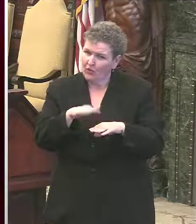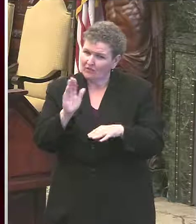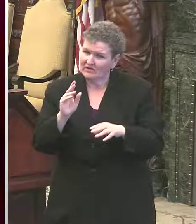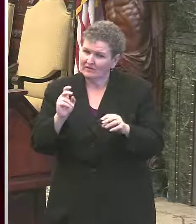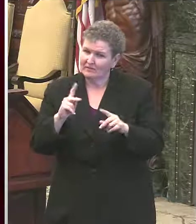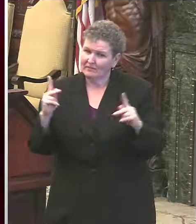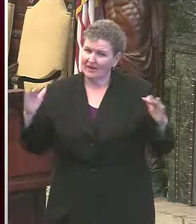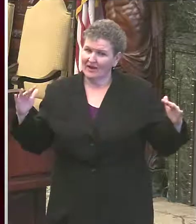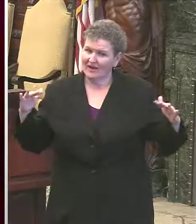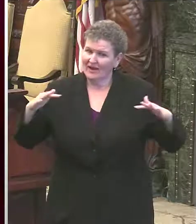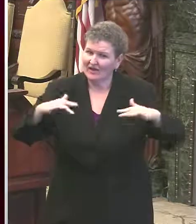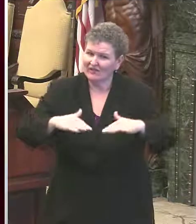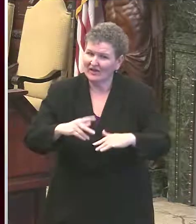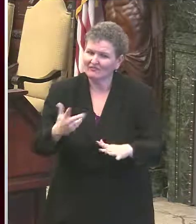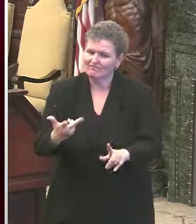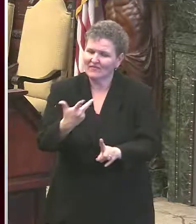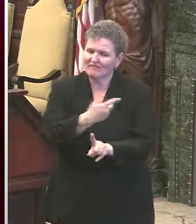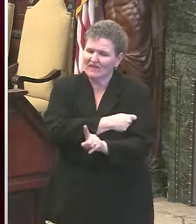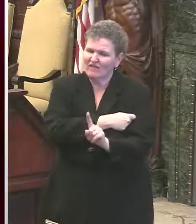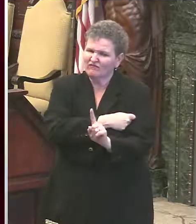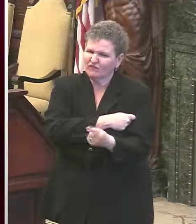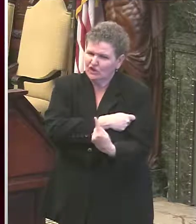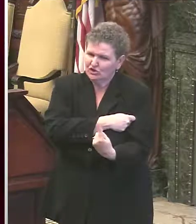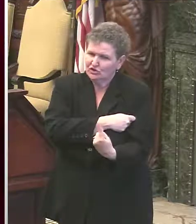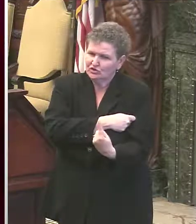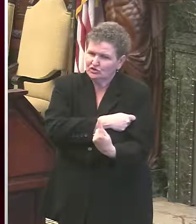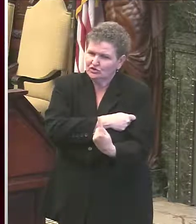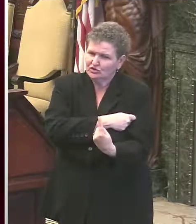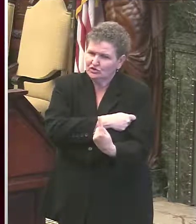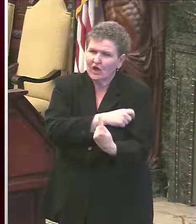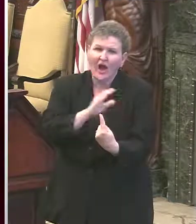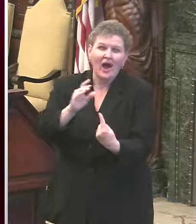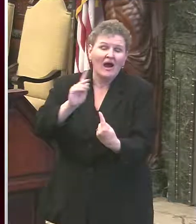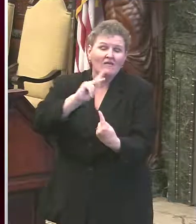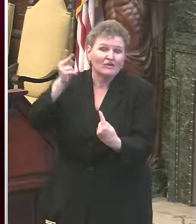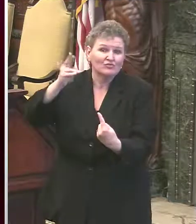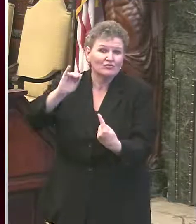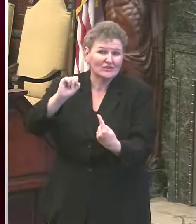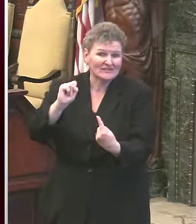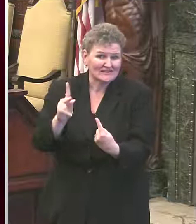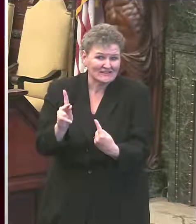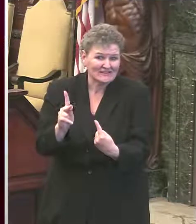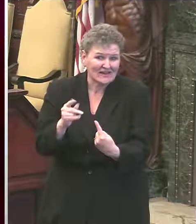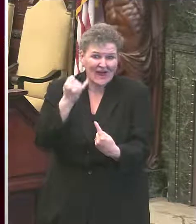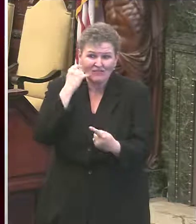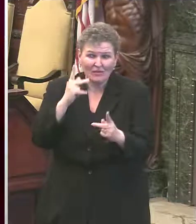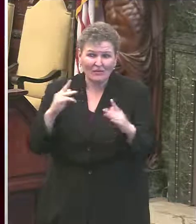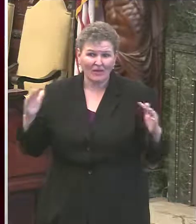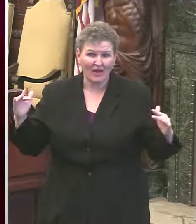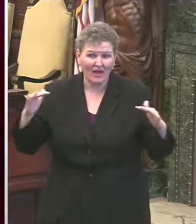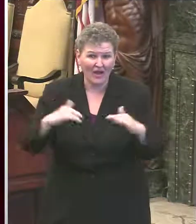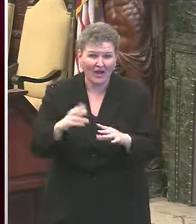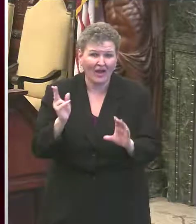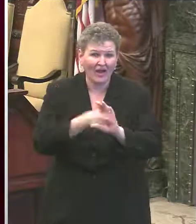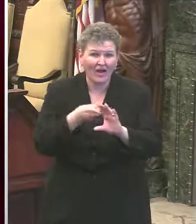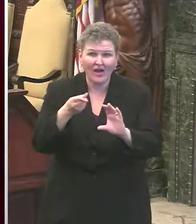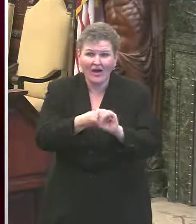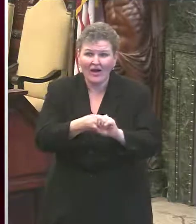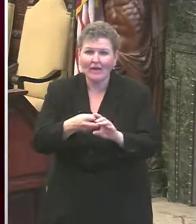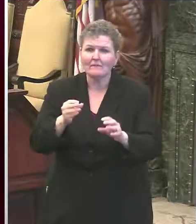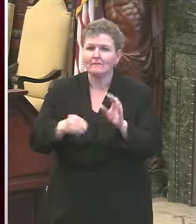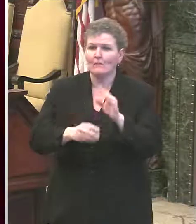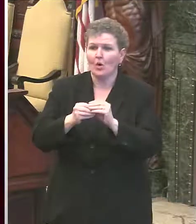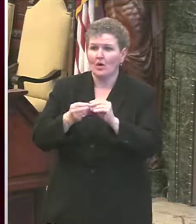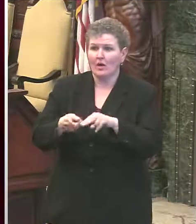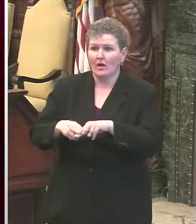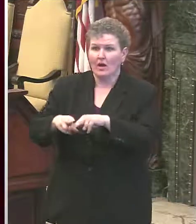to be vaccinated first. There's still risk at these gatherings. And as before, if our case rates, if our hospitalizations, if our deaths